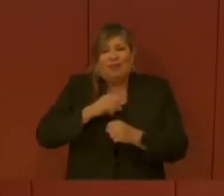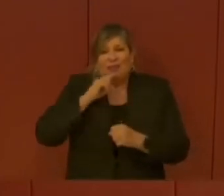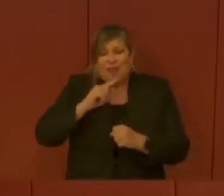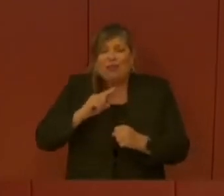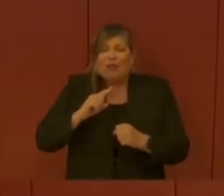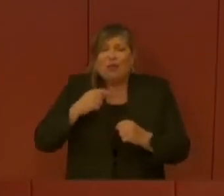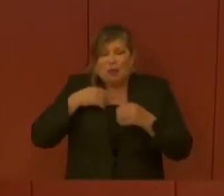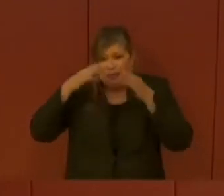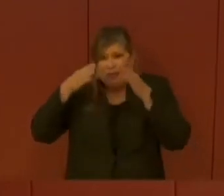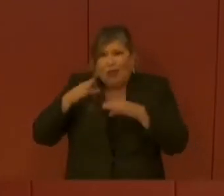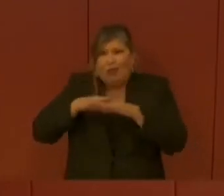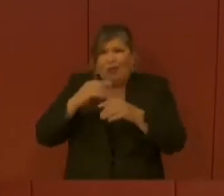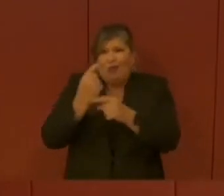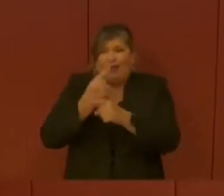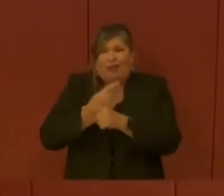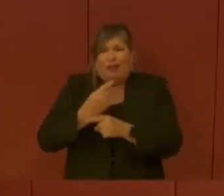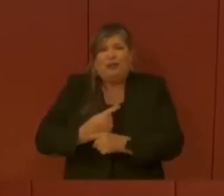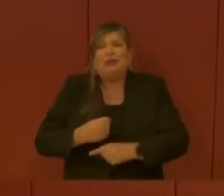cause. So it's imperfect.